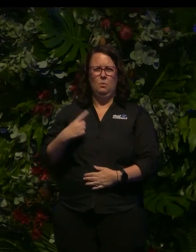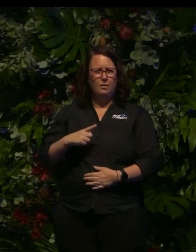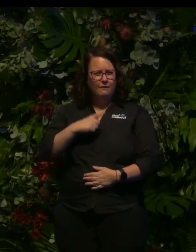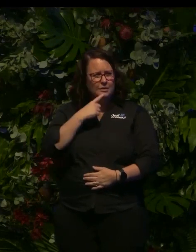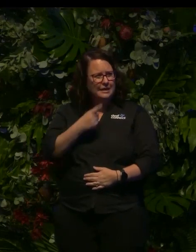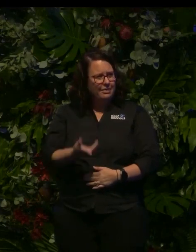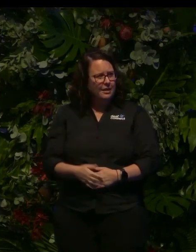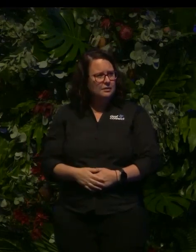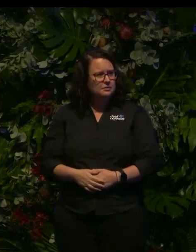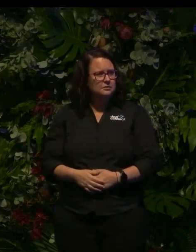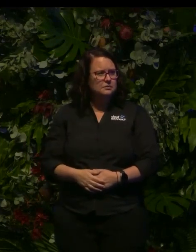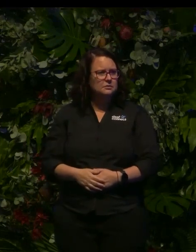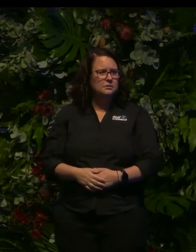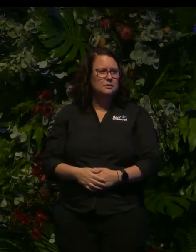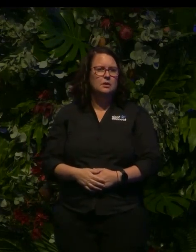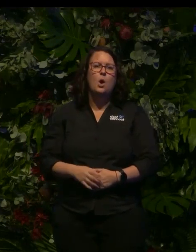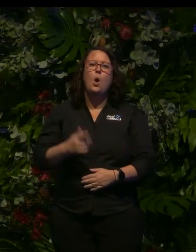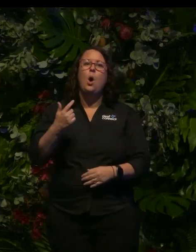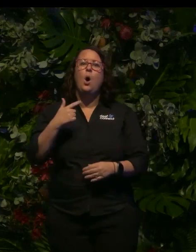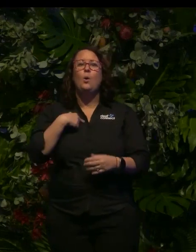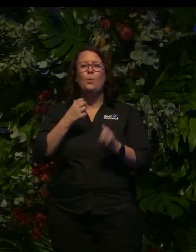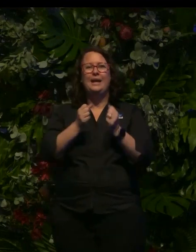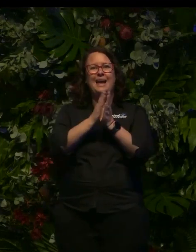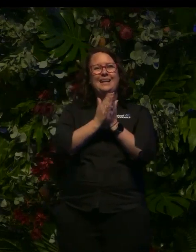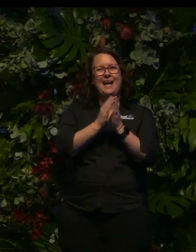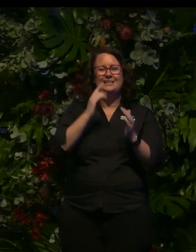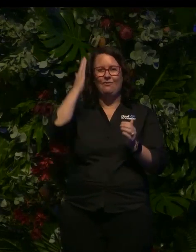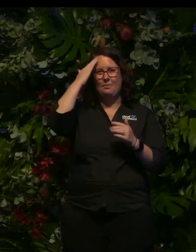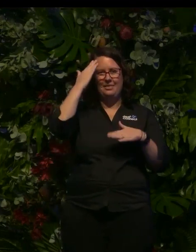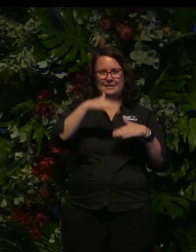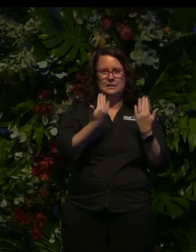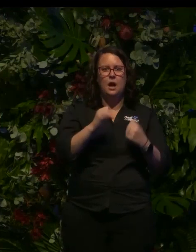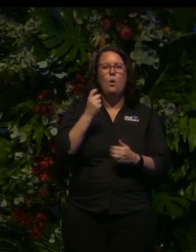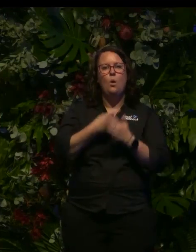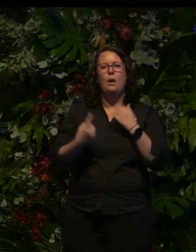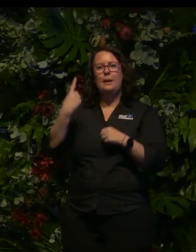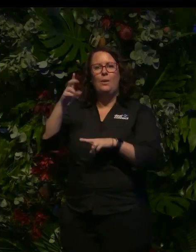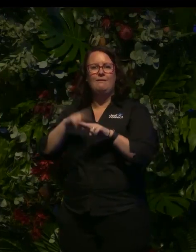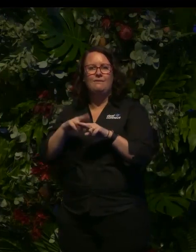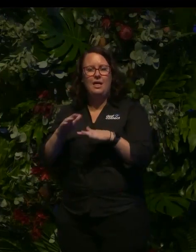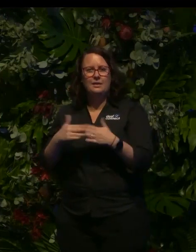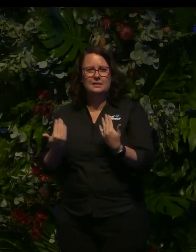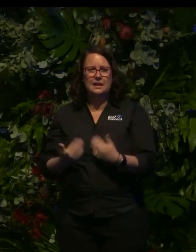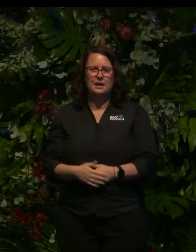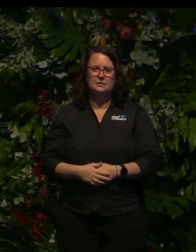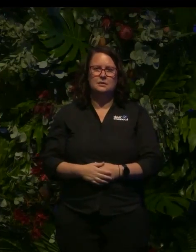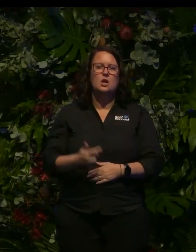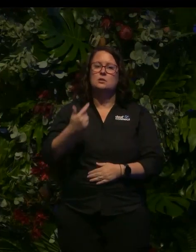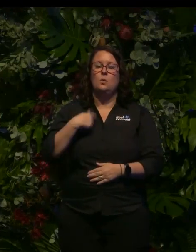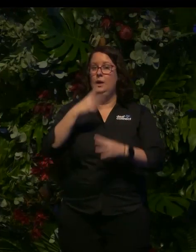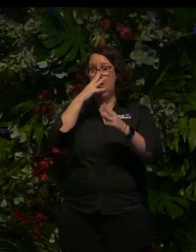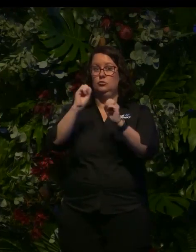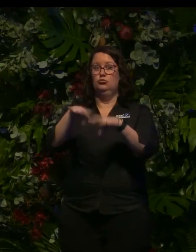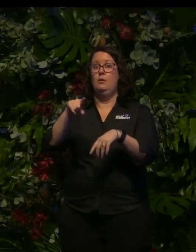Or we get cards for Mother's Day, or one on Father's Day. So we have moved childcare